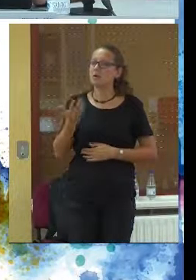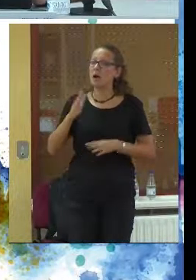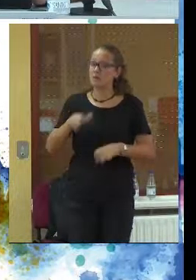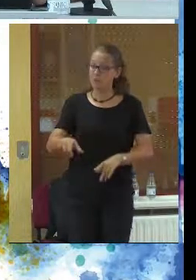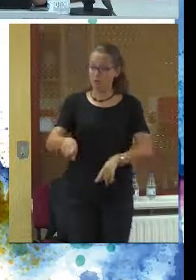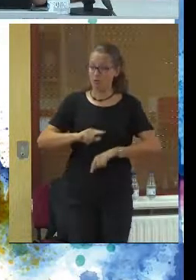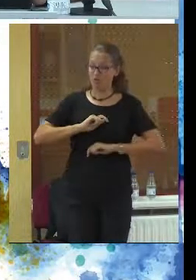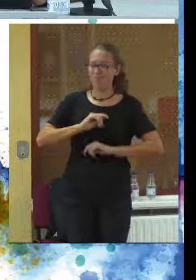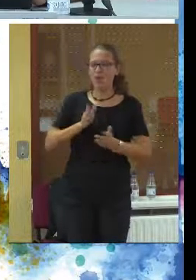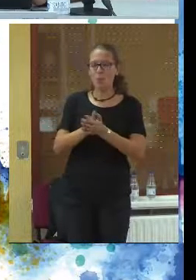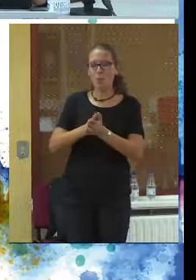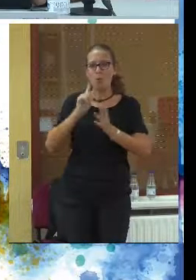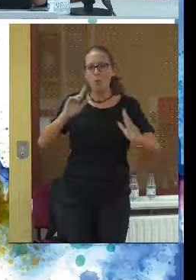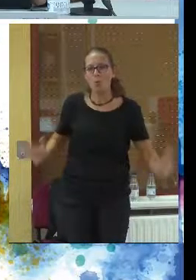and